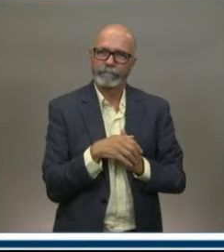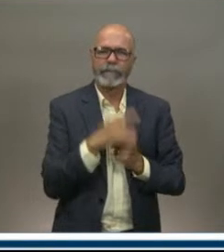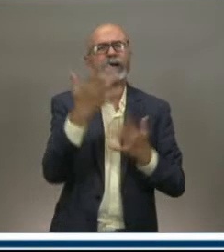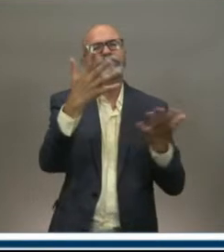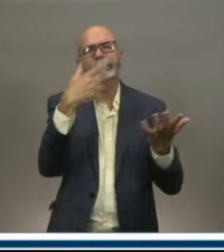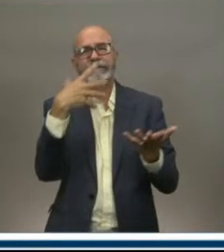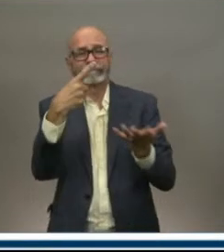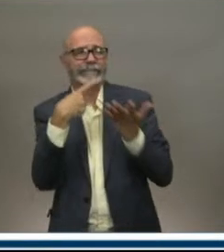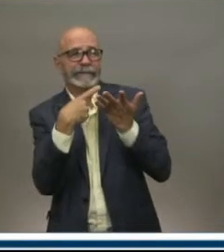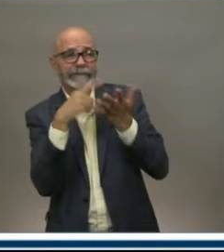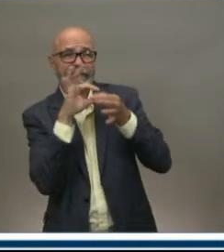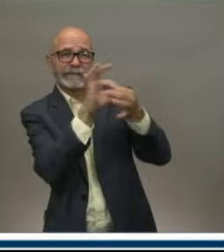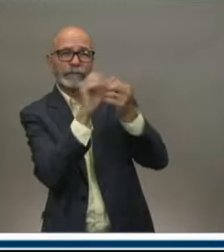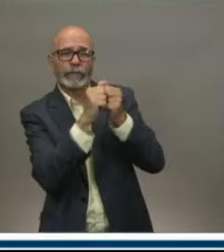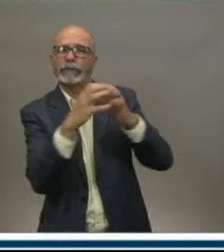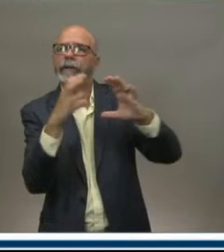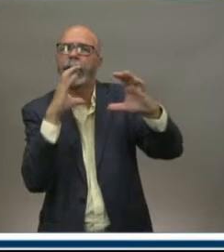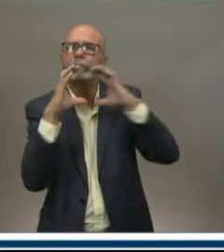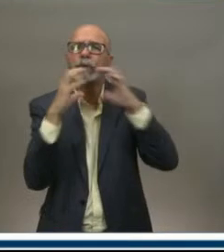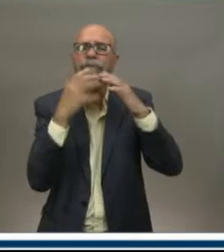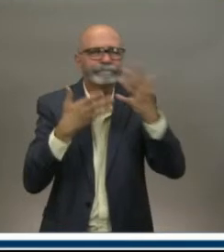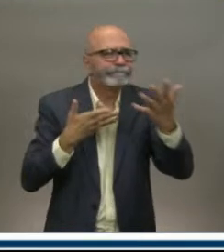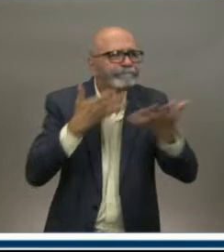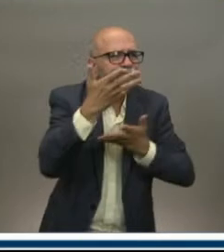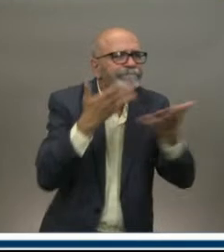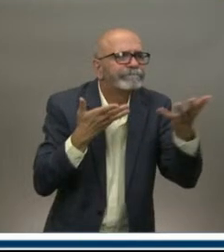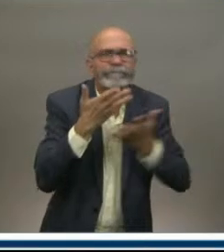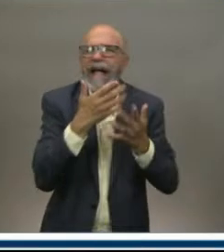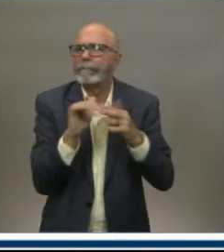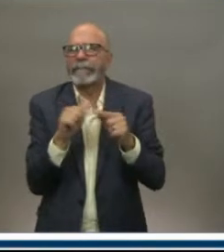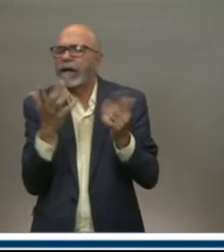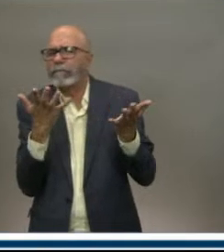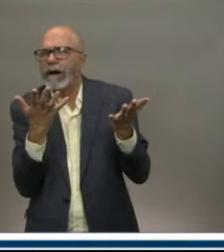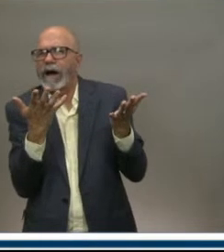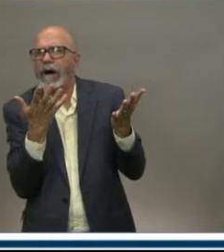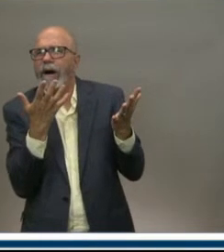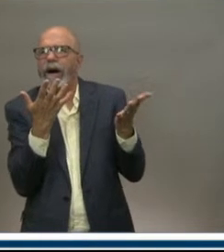largely inconsistent. I'm just wondering what your thoughts are on